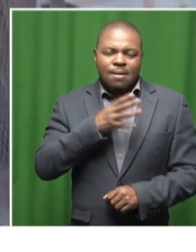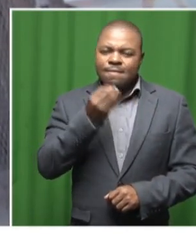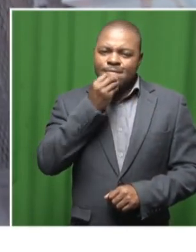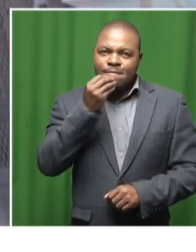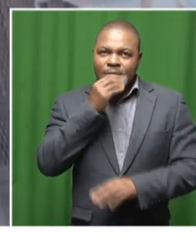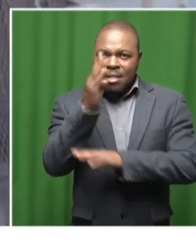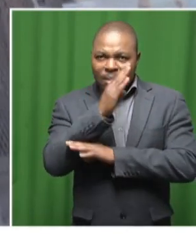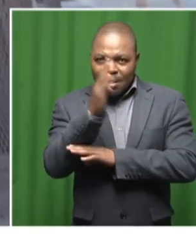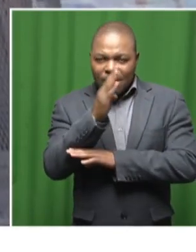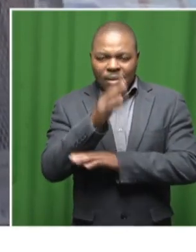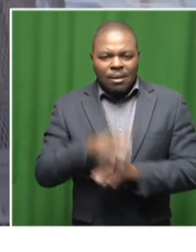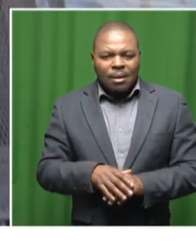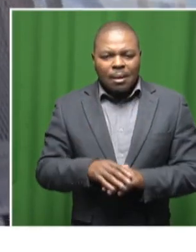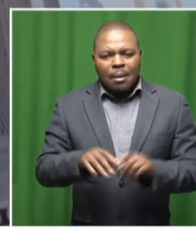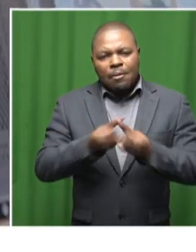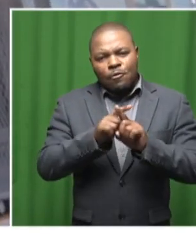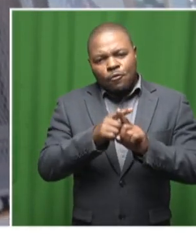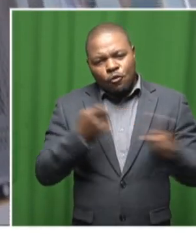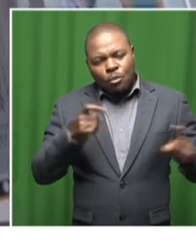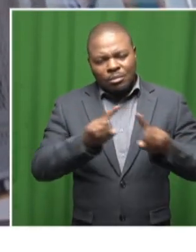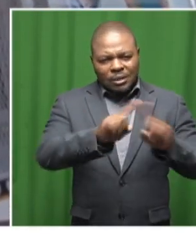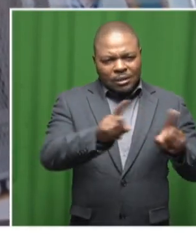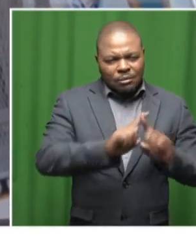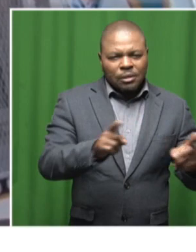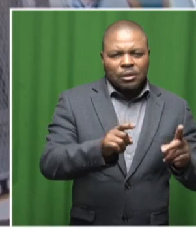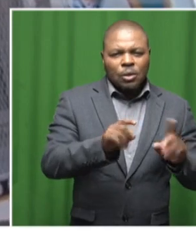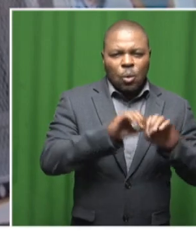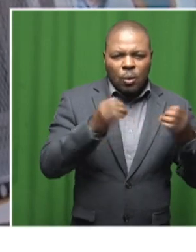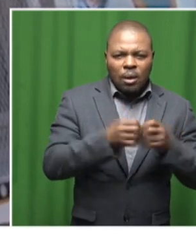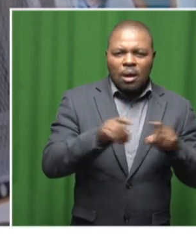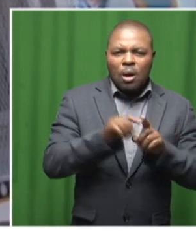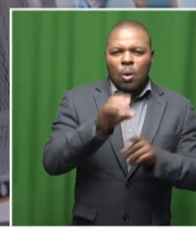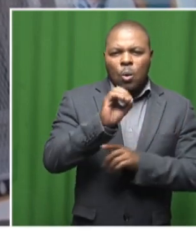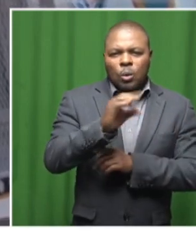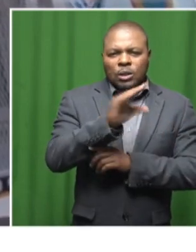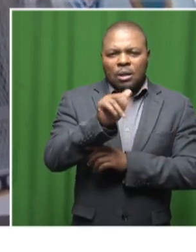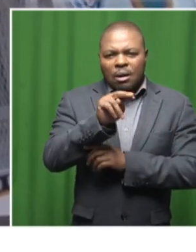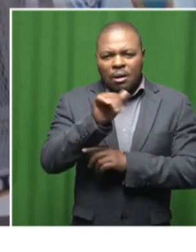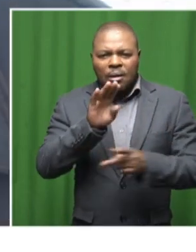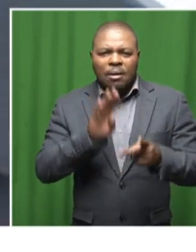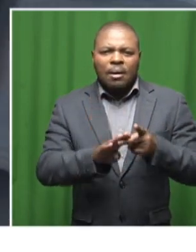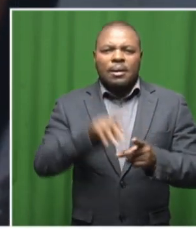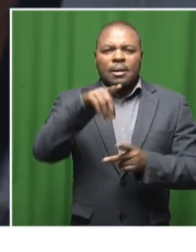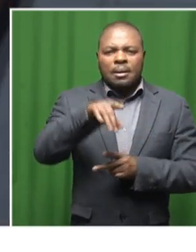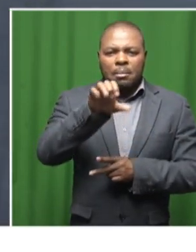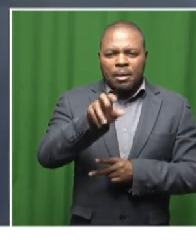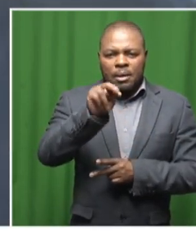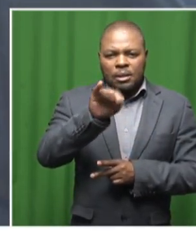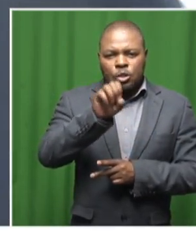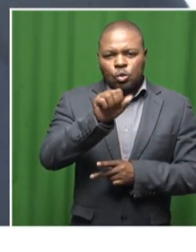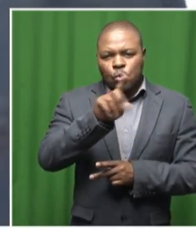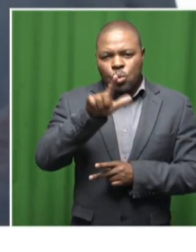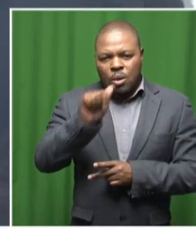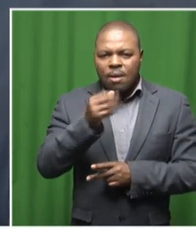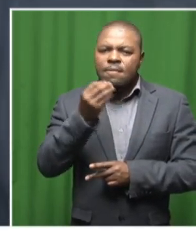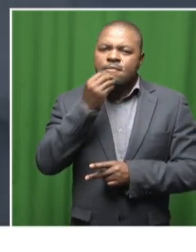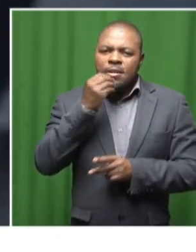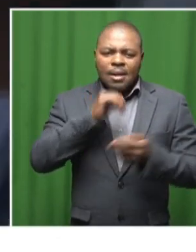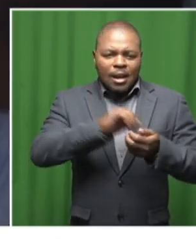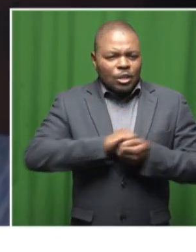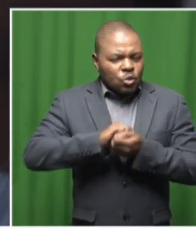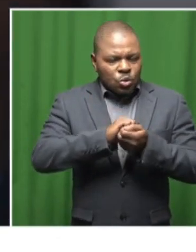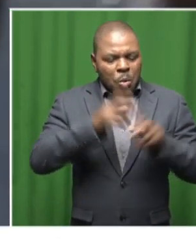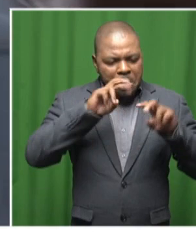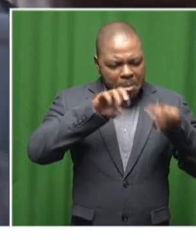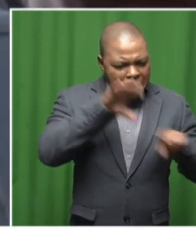actually provided to them by the various organizations, by Oceana, by government, by Peninsula Feeding Scheme Association? And what came out was